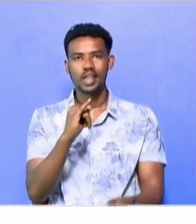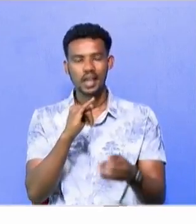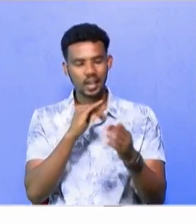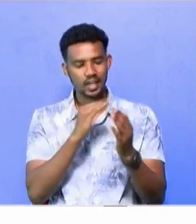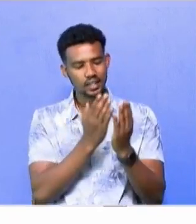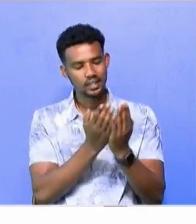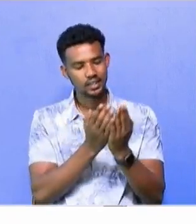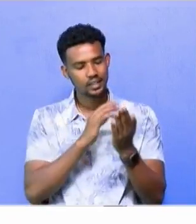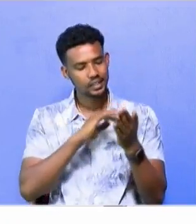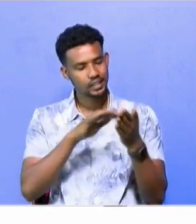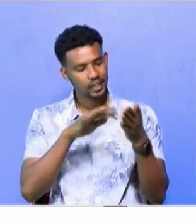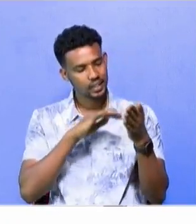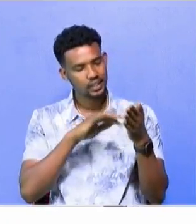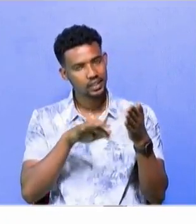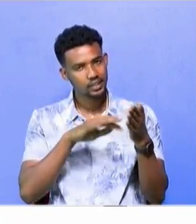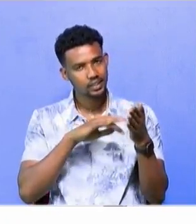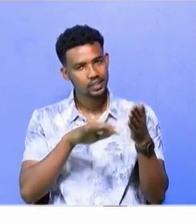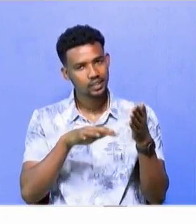reading